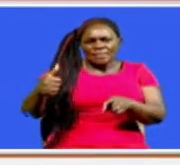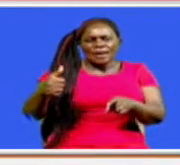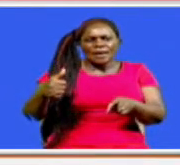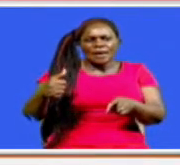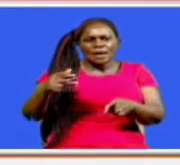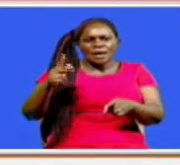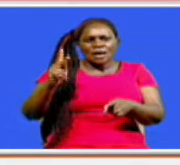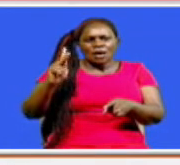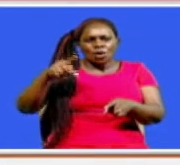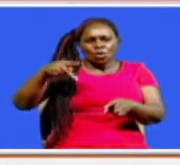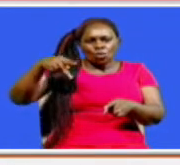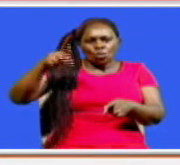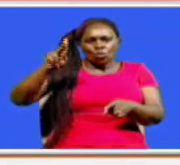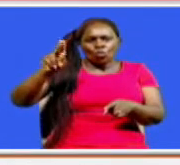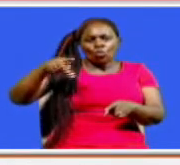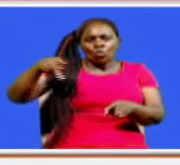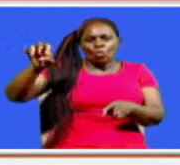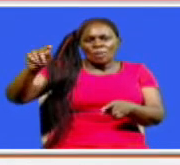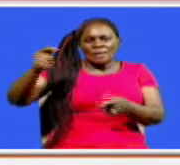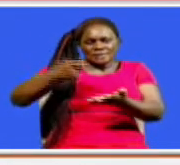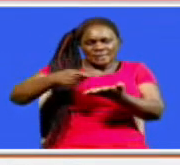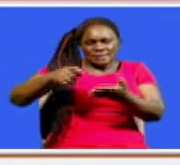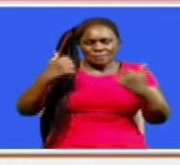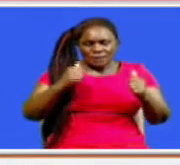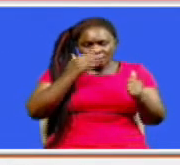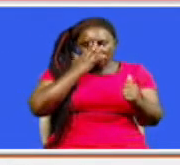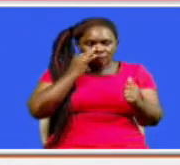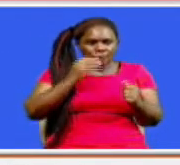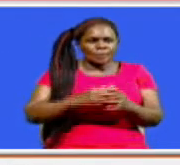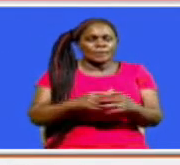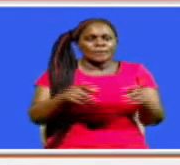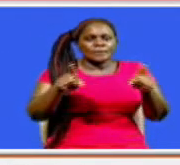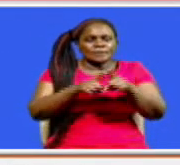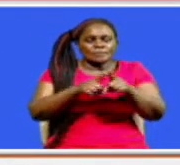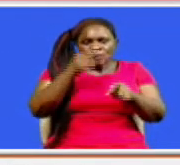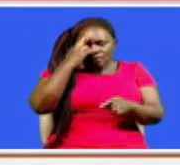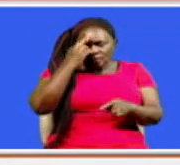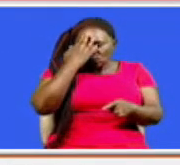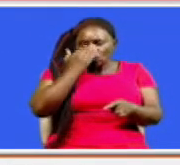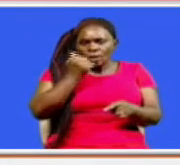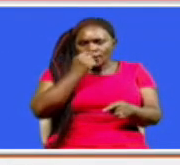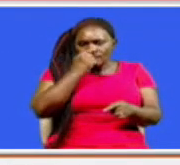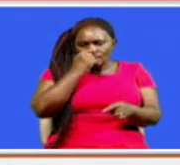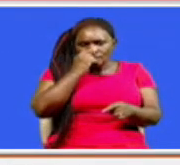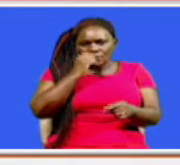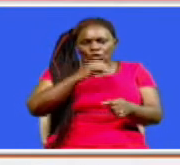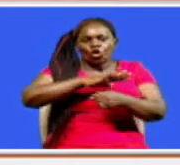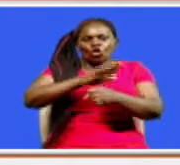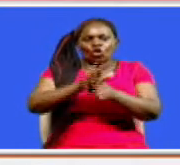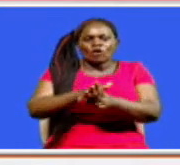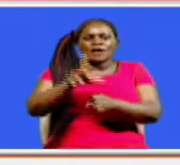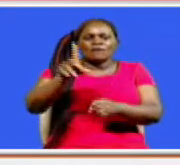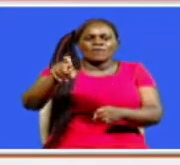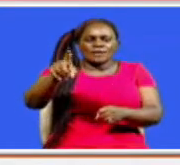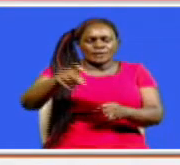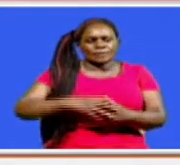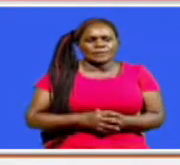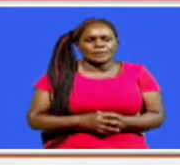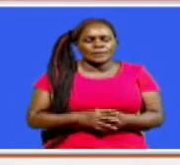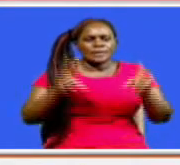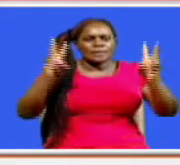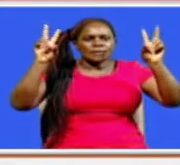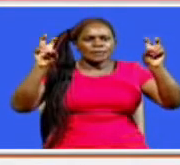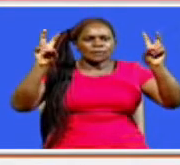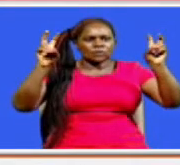we together signed this CBA that was non-monetary. And the reasons were derived from the COVID-19